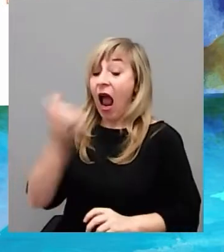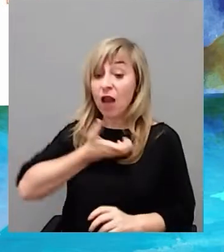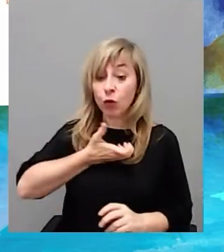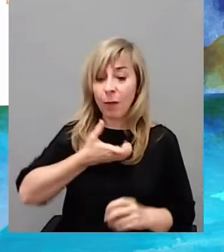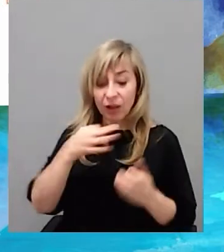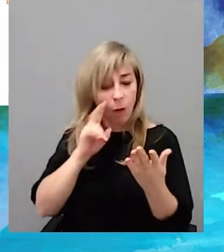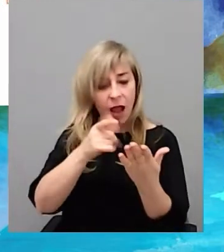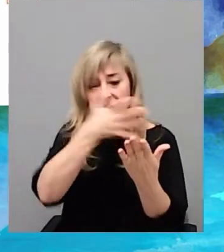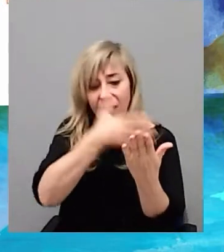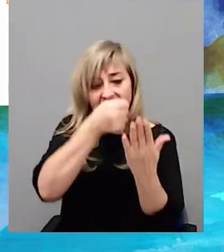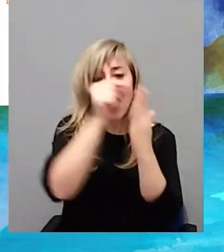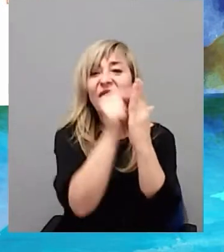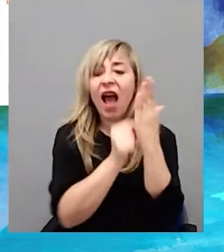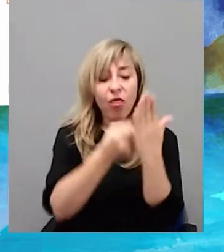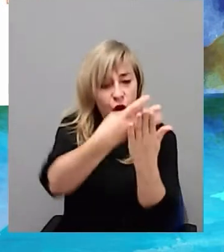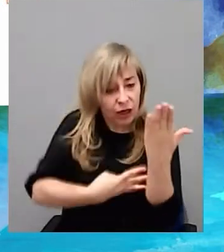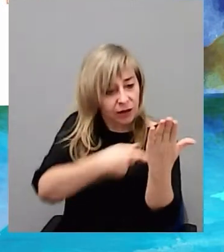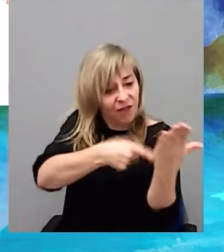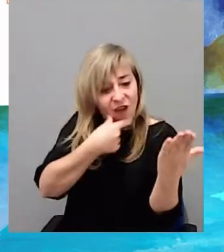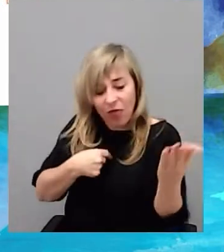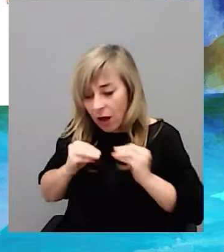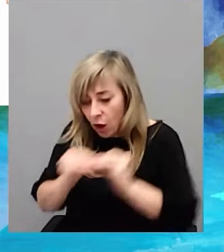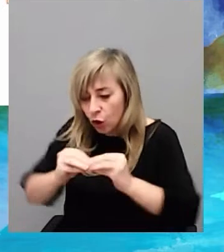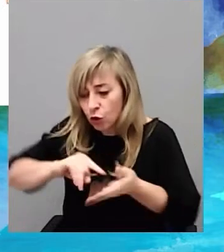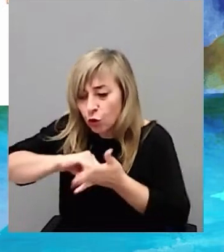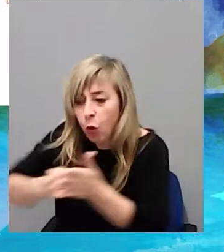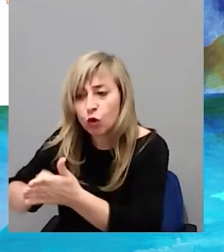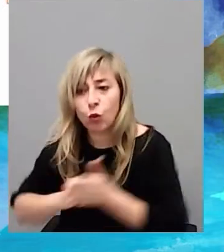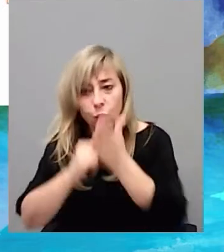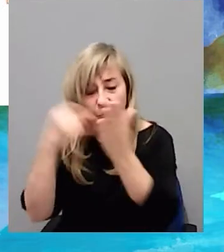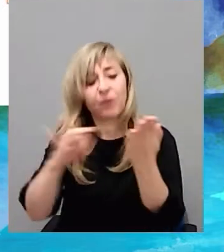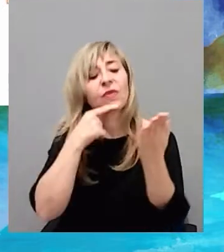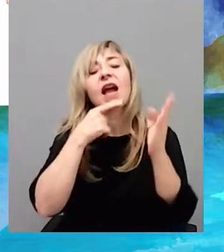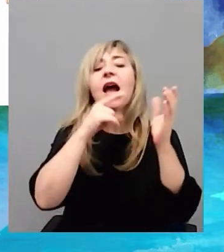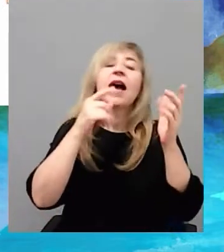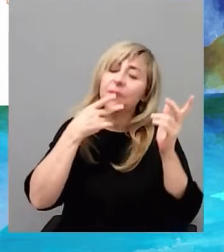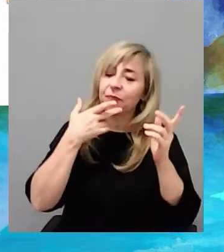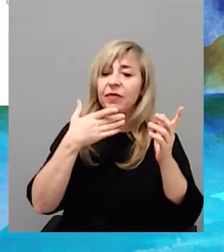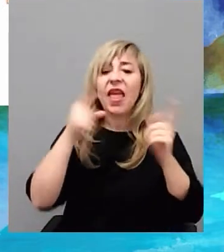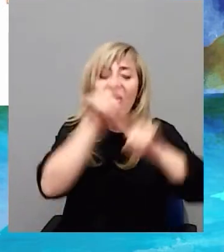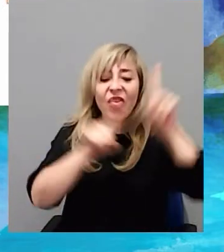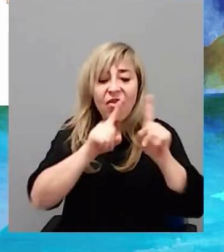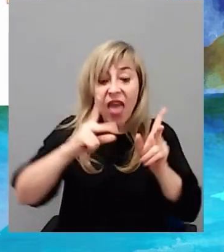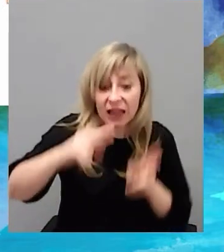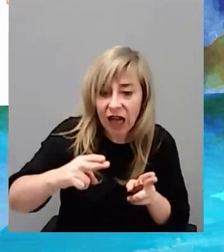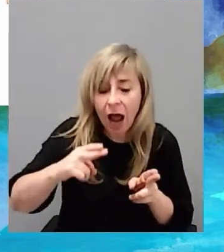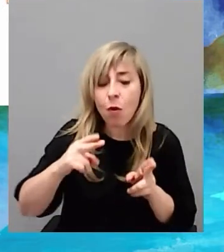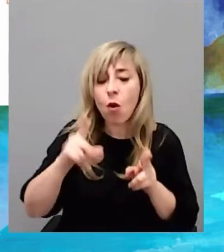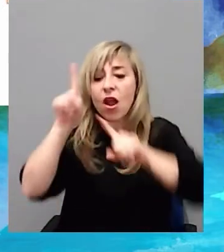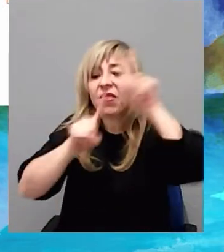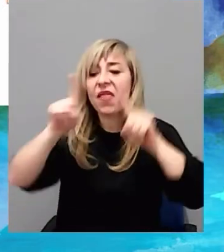can take their decisions. These are indicators that range from incidents in road sections,